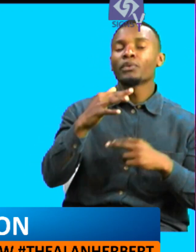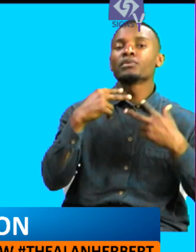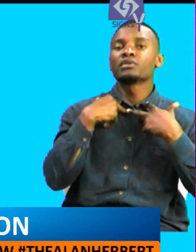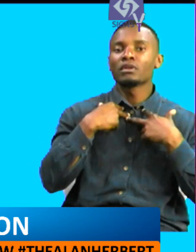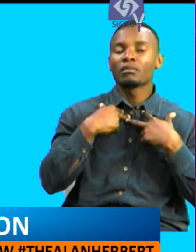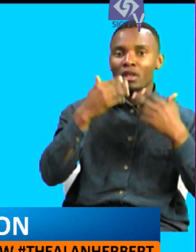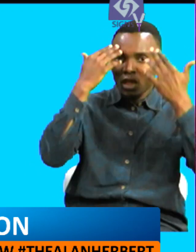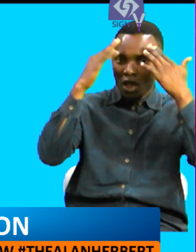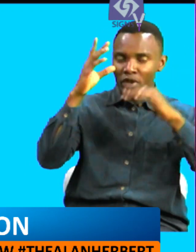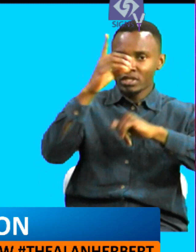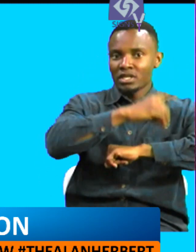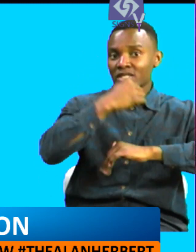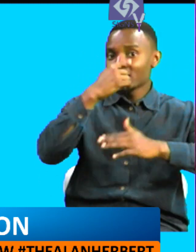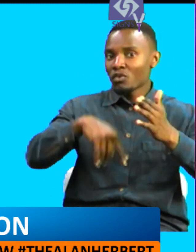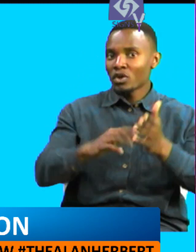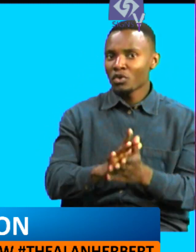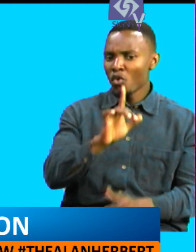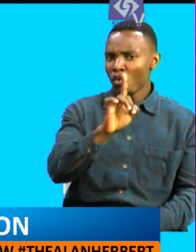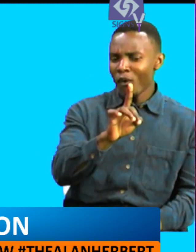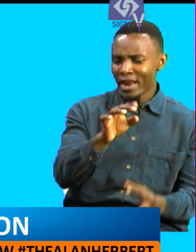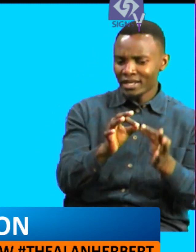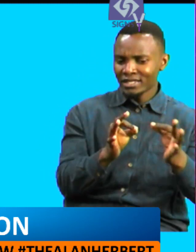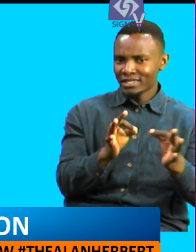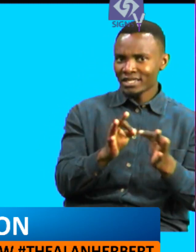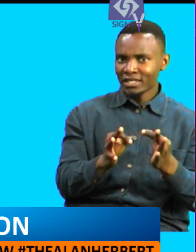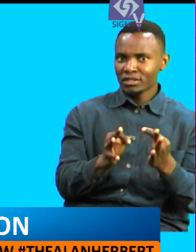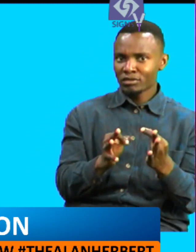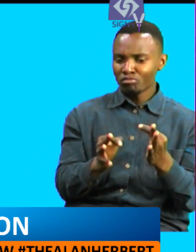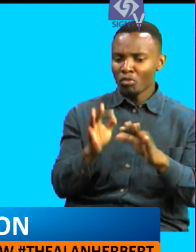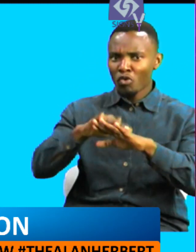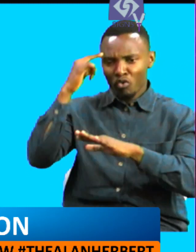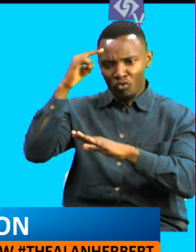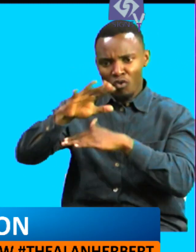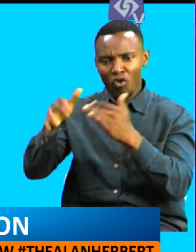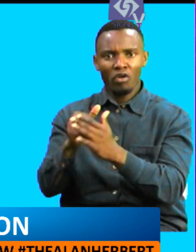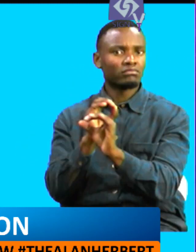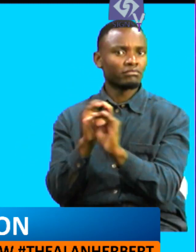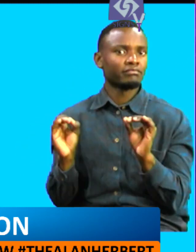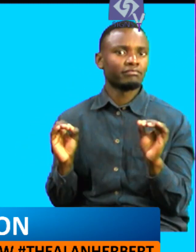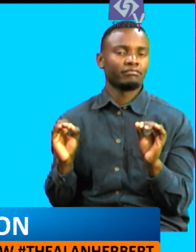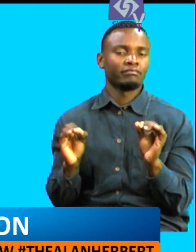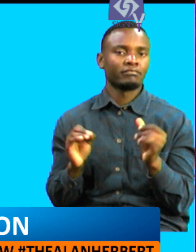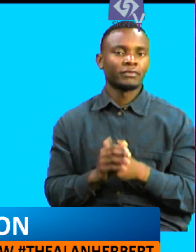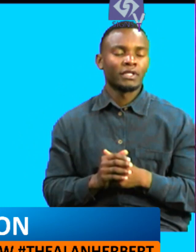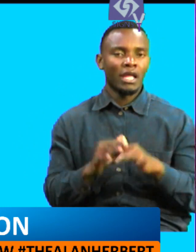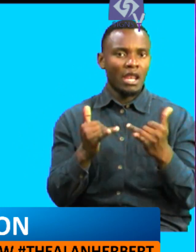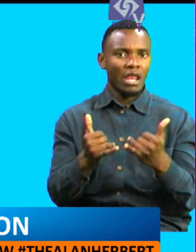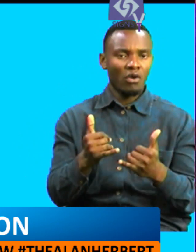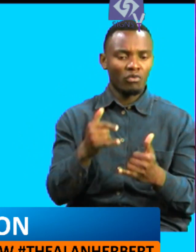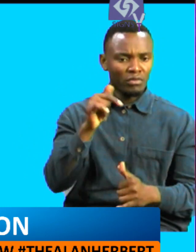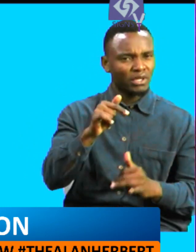that one size does not fit all. So for us,